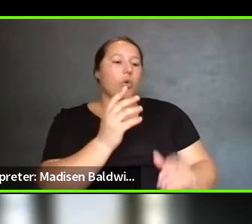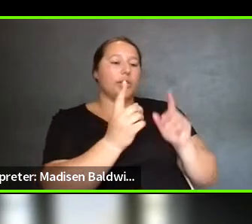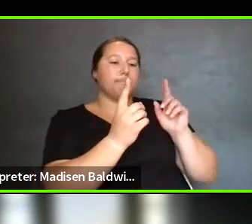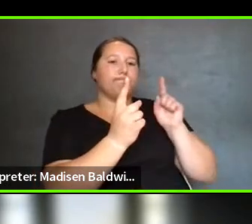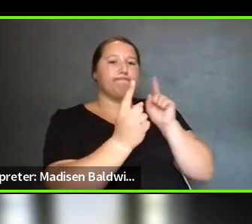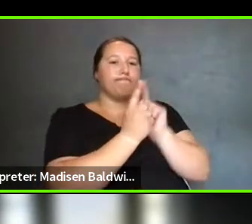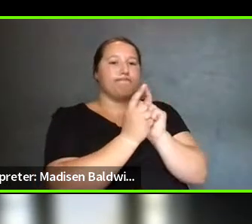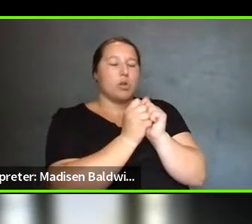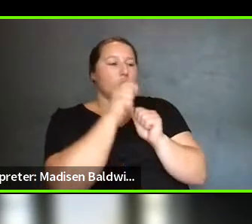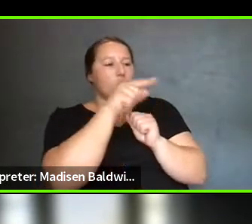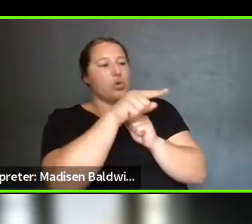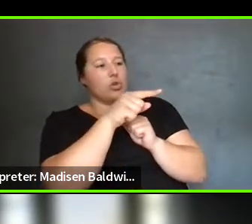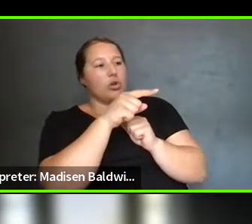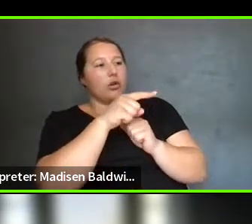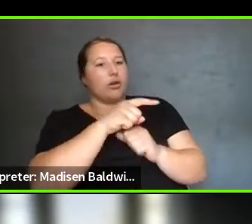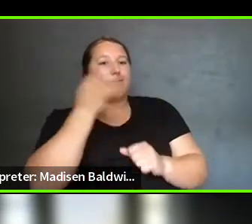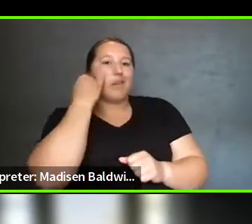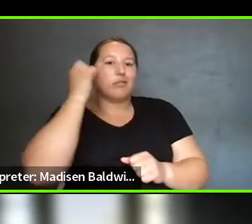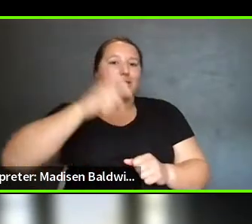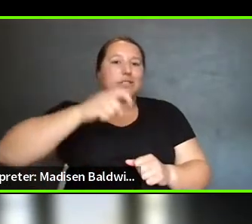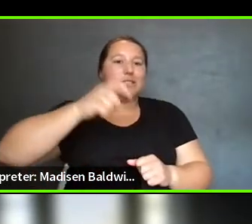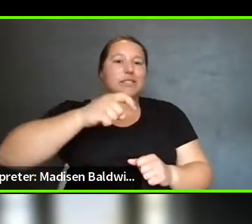she really had questions about